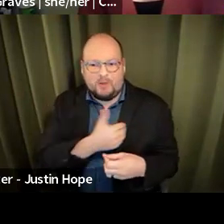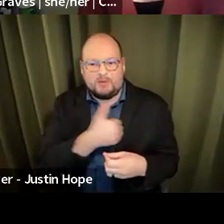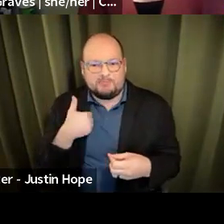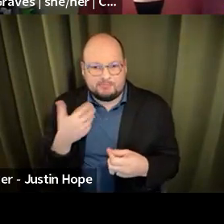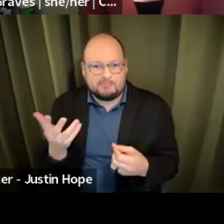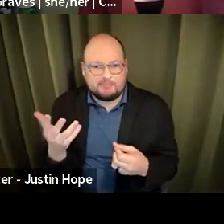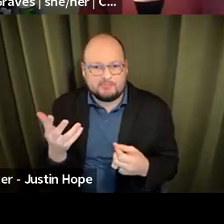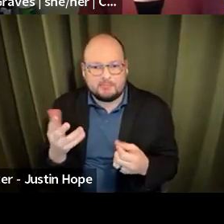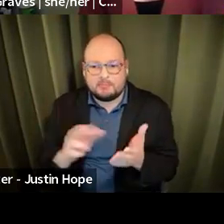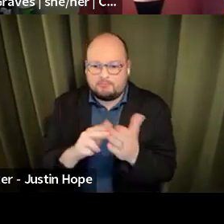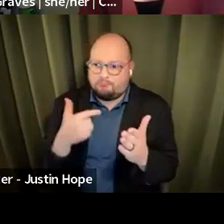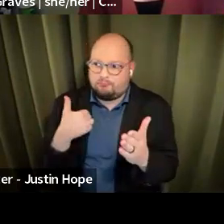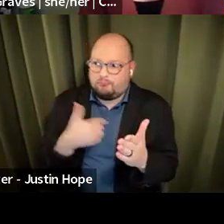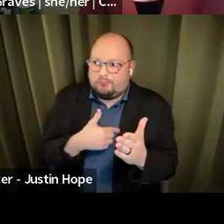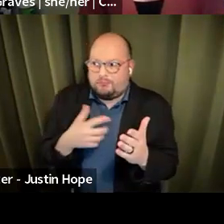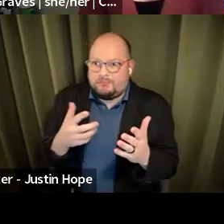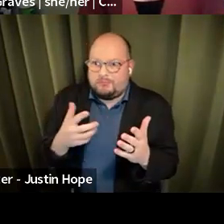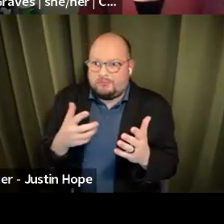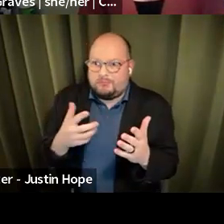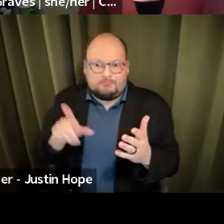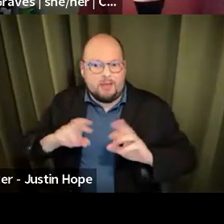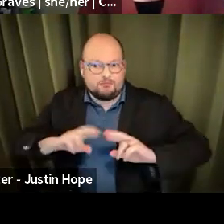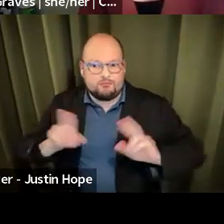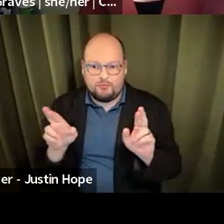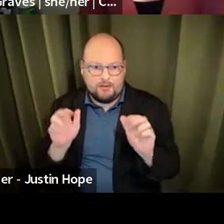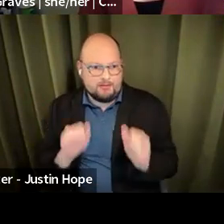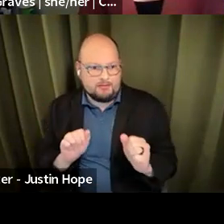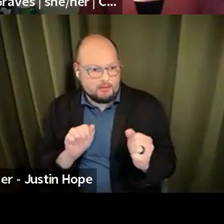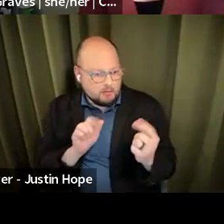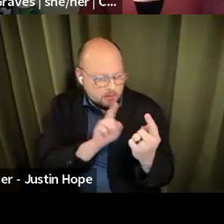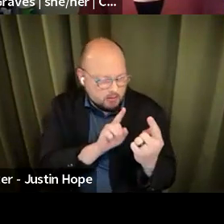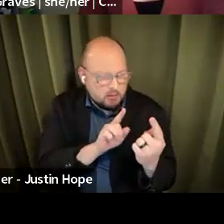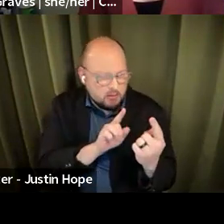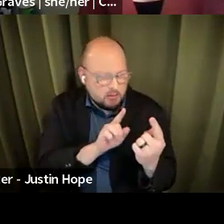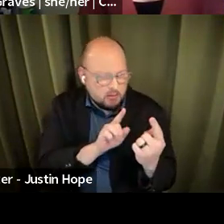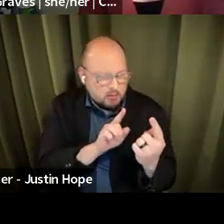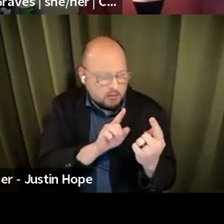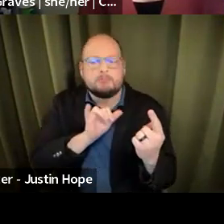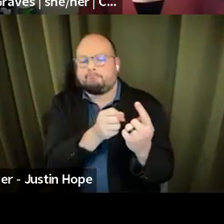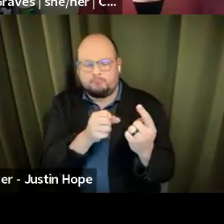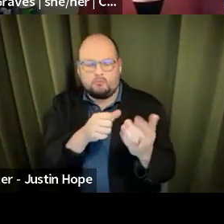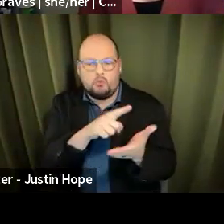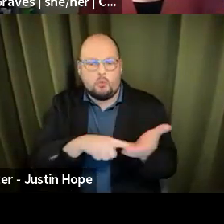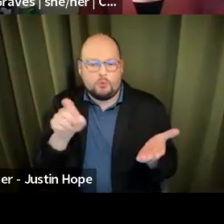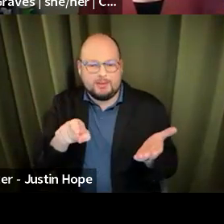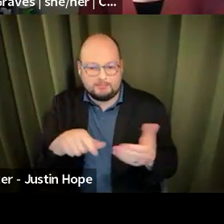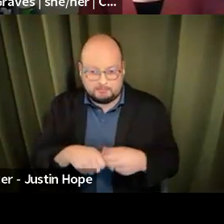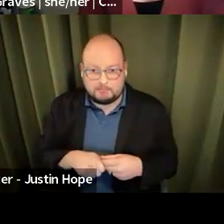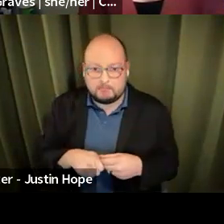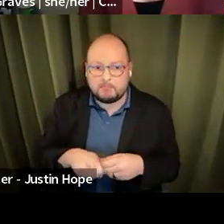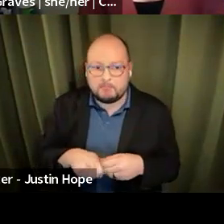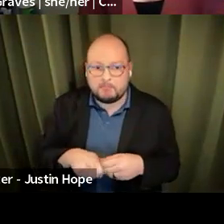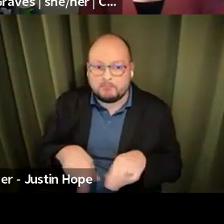be prepared to meet their needs. And as Darcy had said, we have to think about the whole